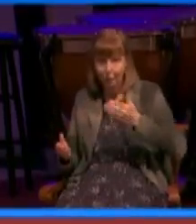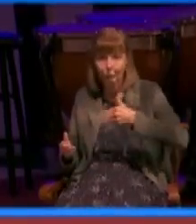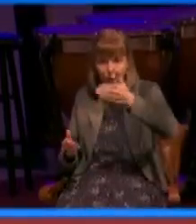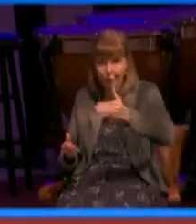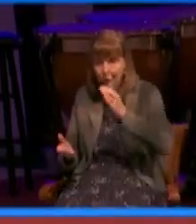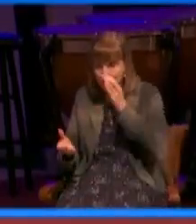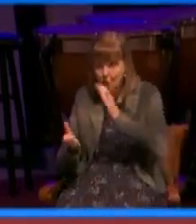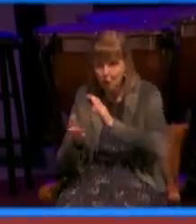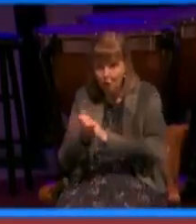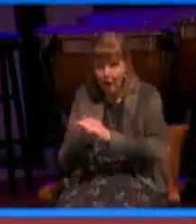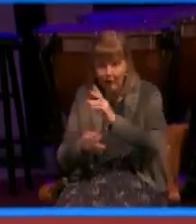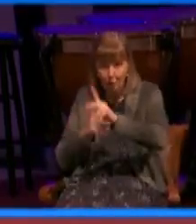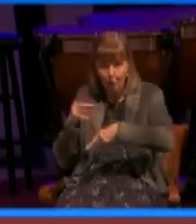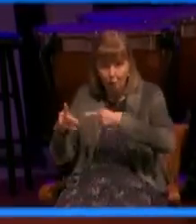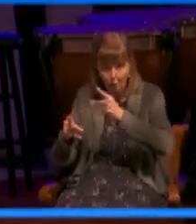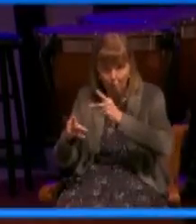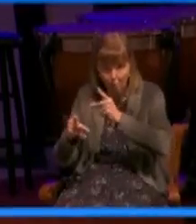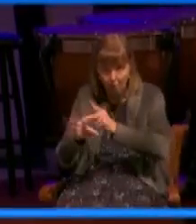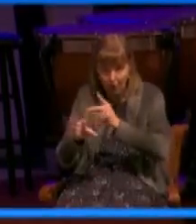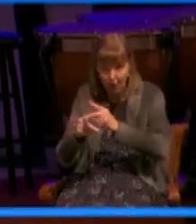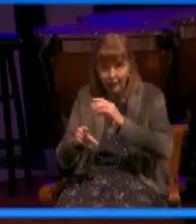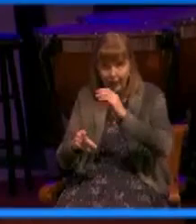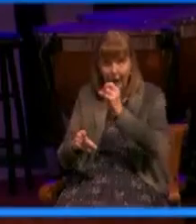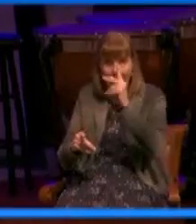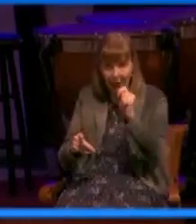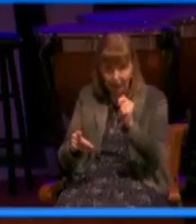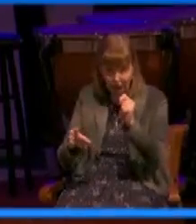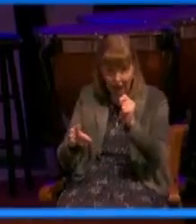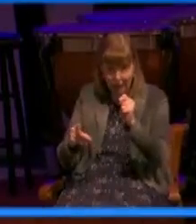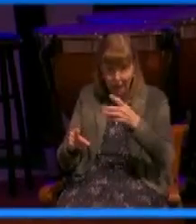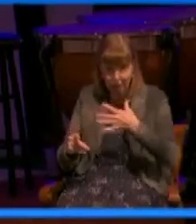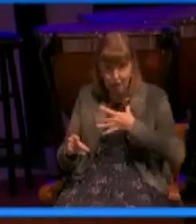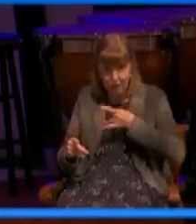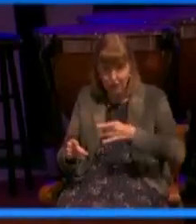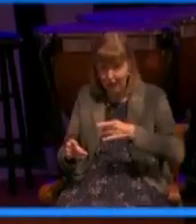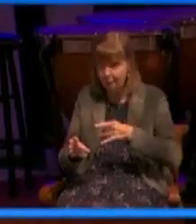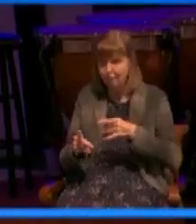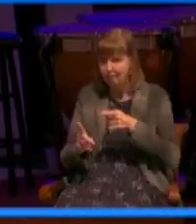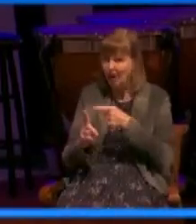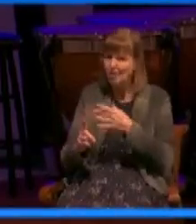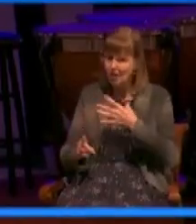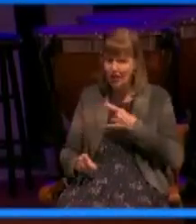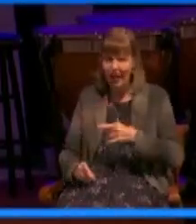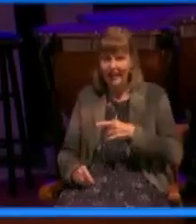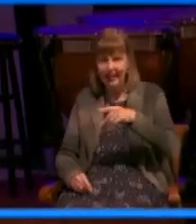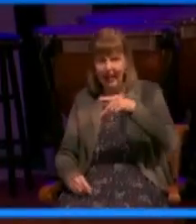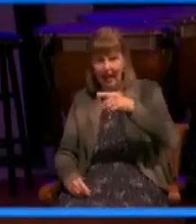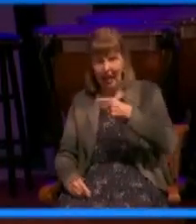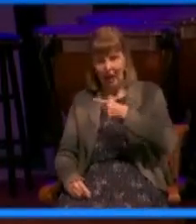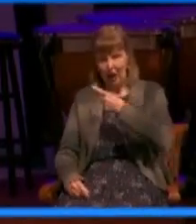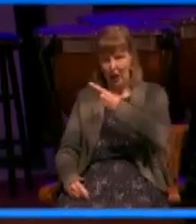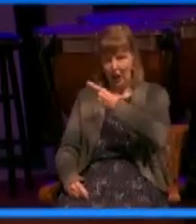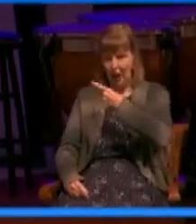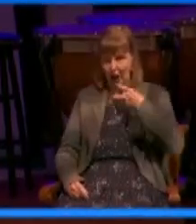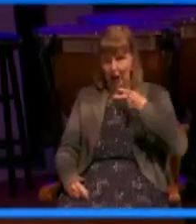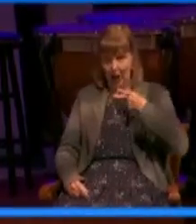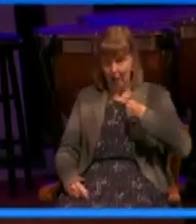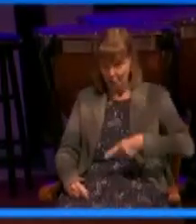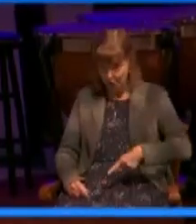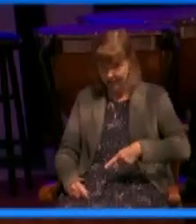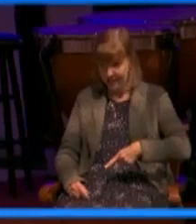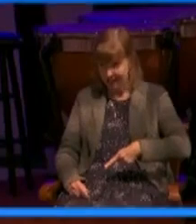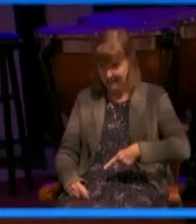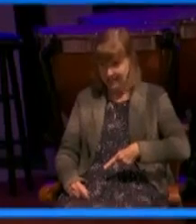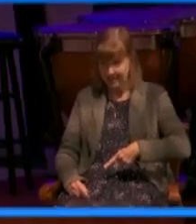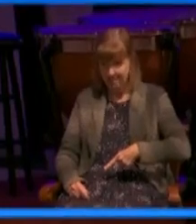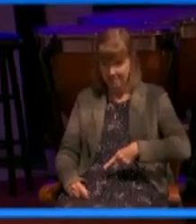call it a diamond. They call it princess cut so they can add more money to the price of the diamond, right? So I go into a jewelry store, I find one I like, I